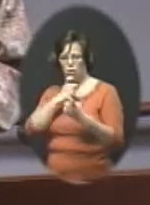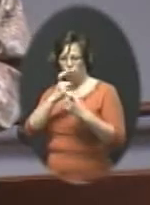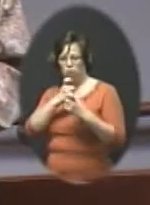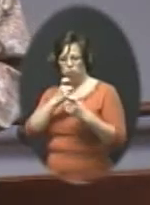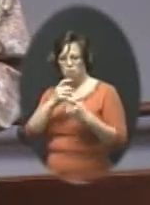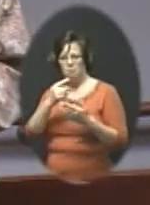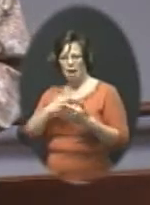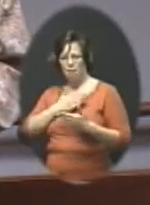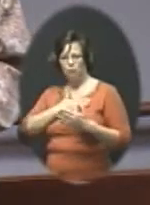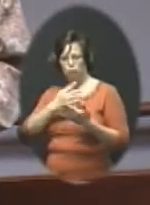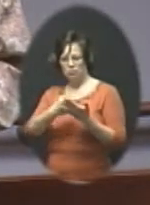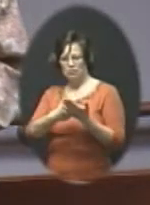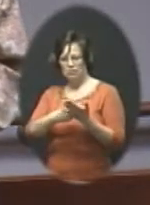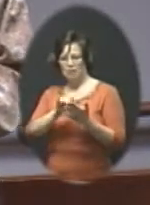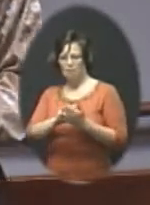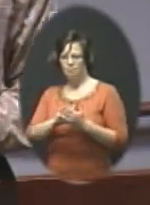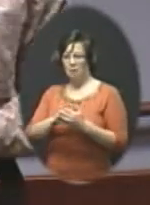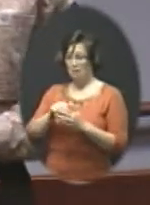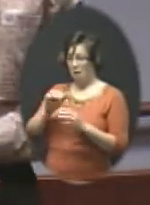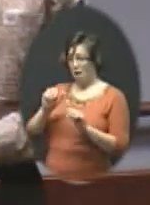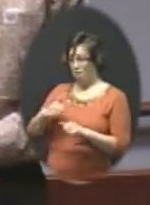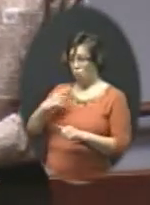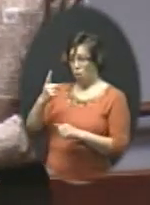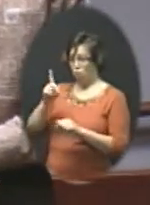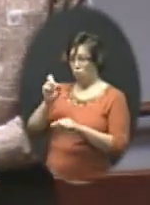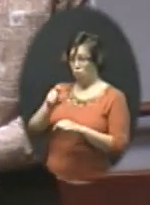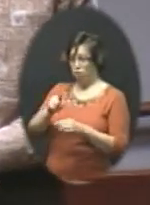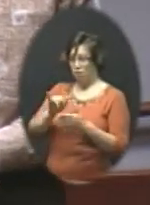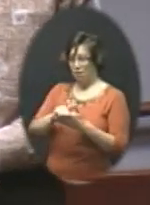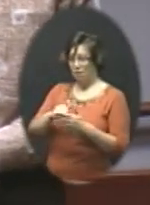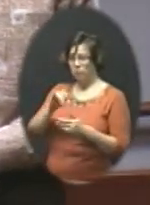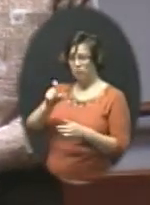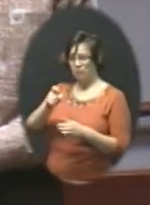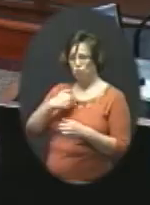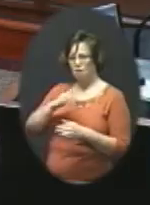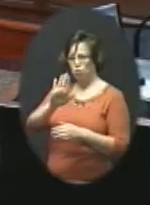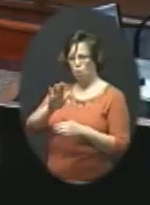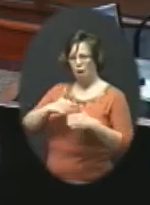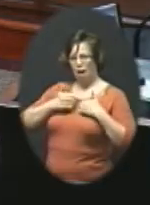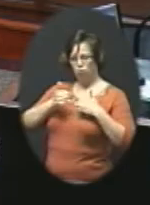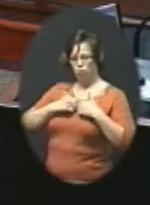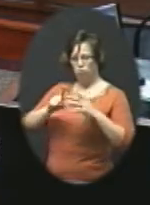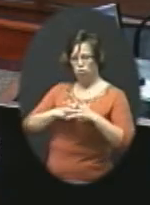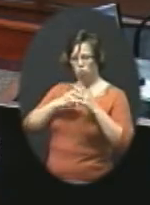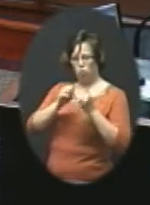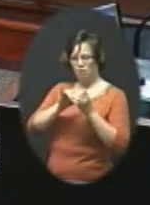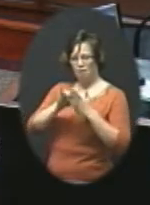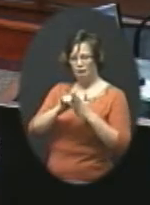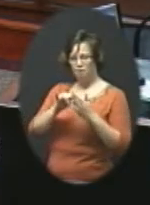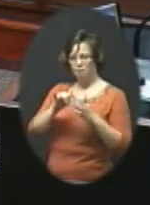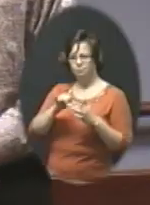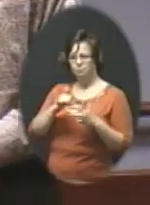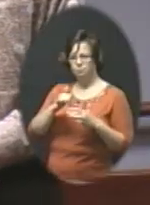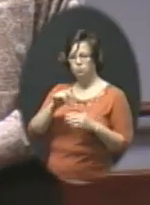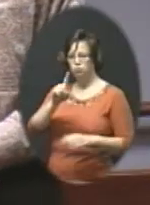those. Mr. May, I have one question, and that is we need to have your address. I'll start with that. Okay, first. Sure.